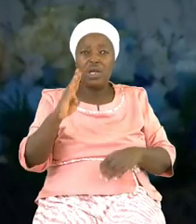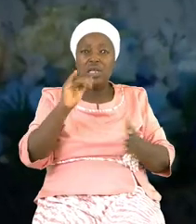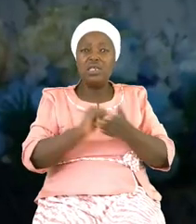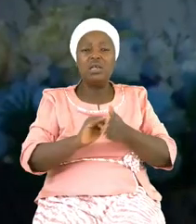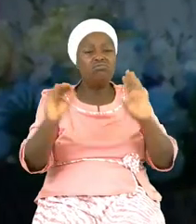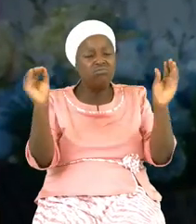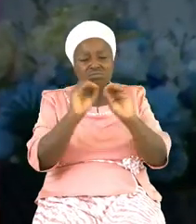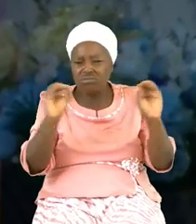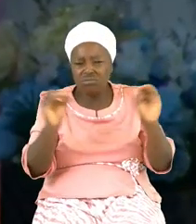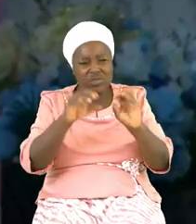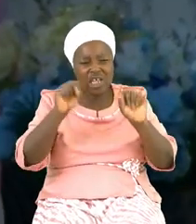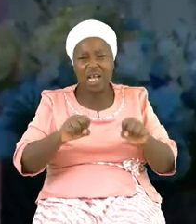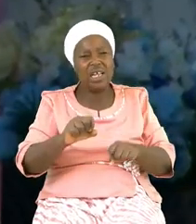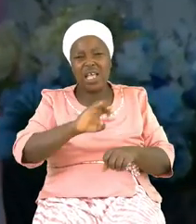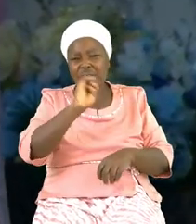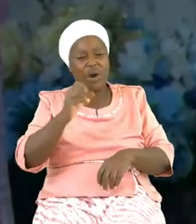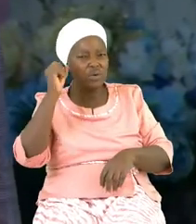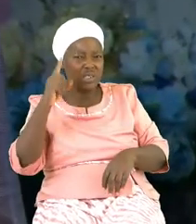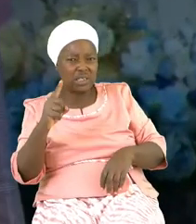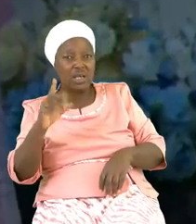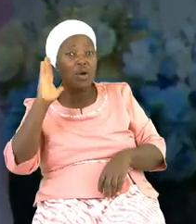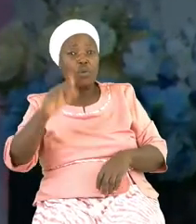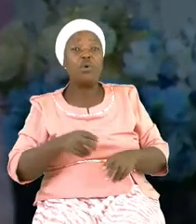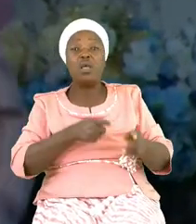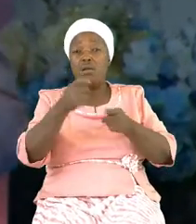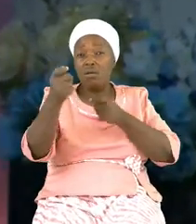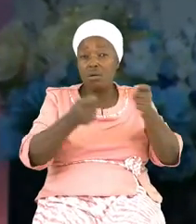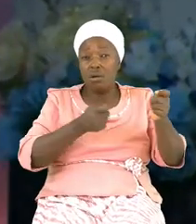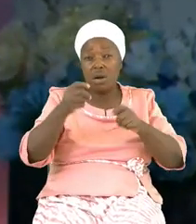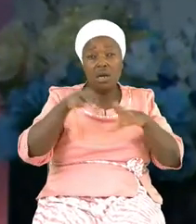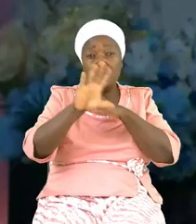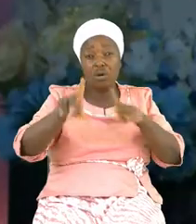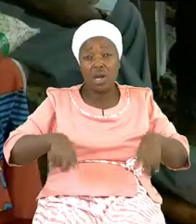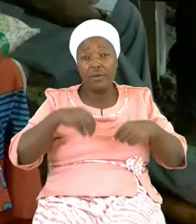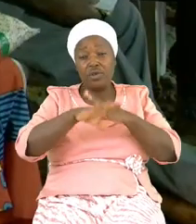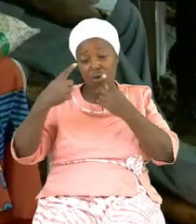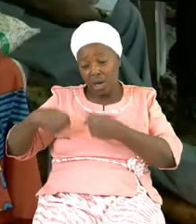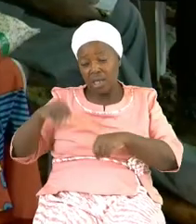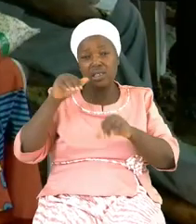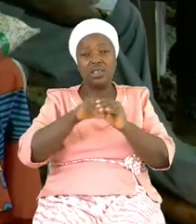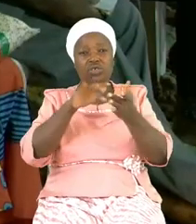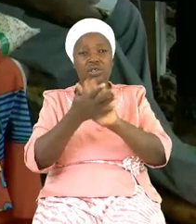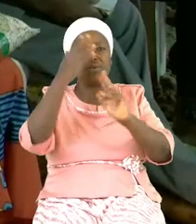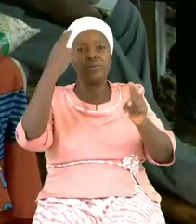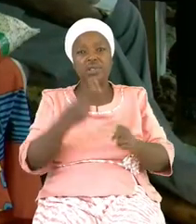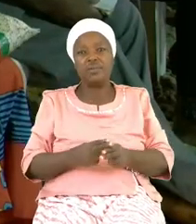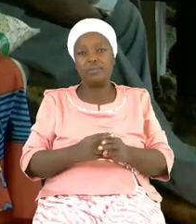can understand will reign in your life, in your heart, in Jesus' name. And then